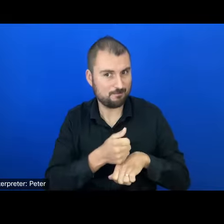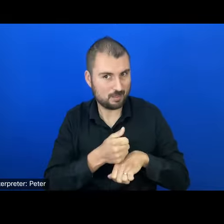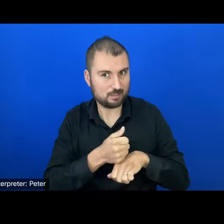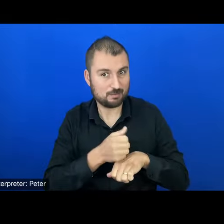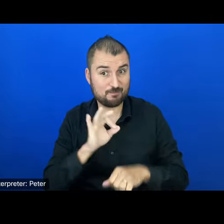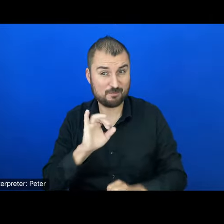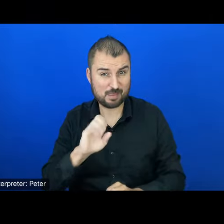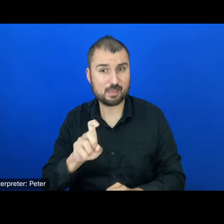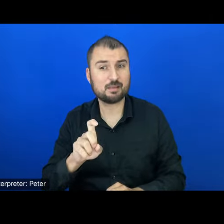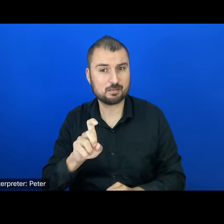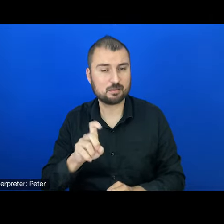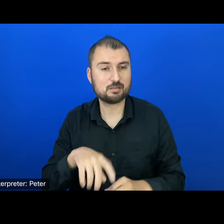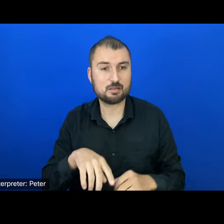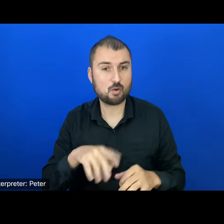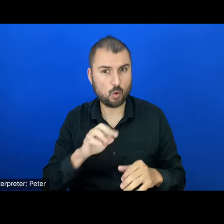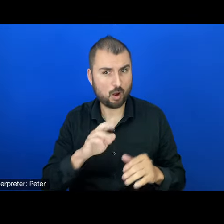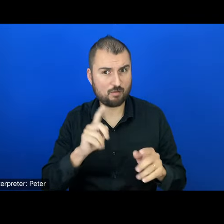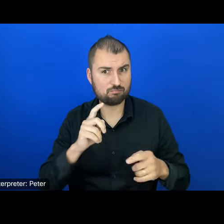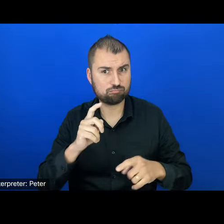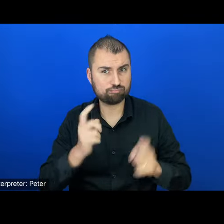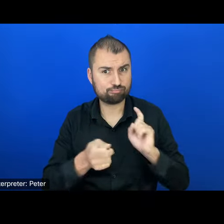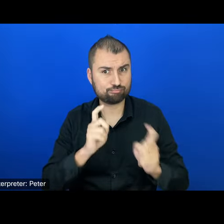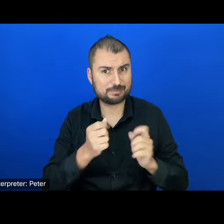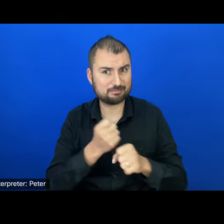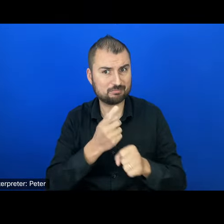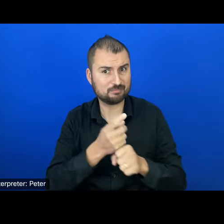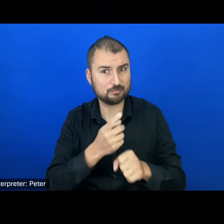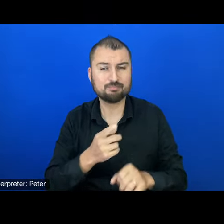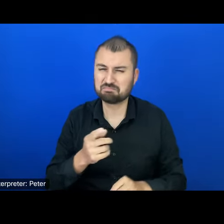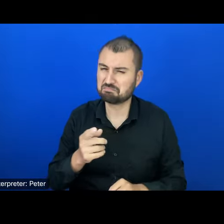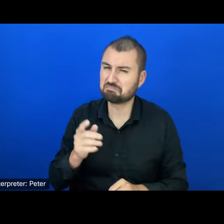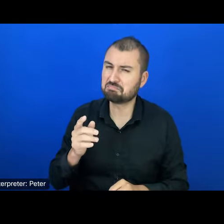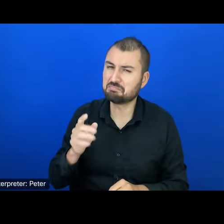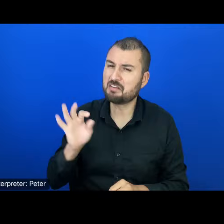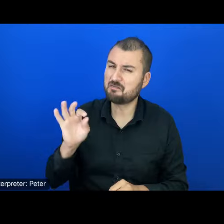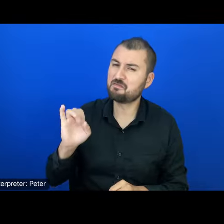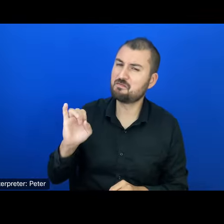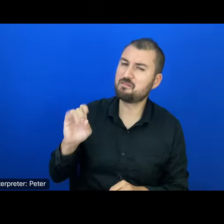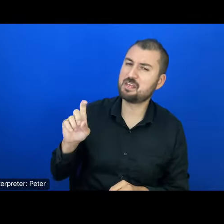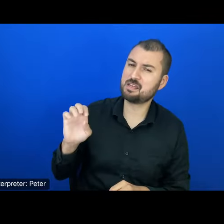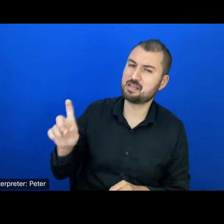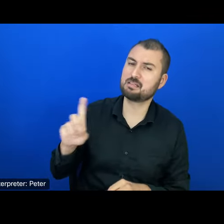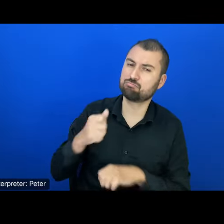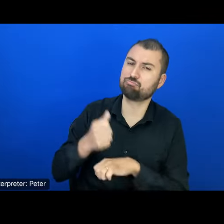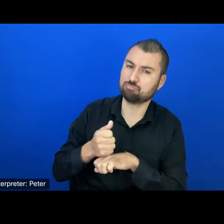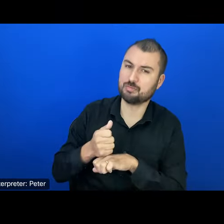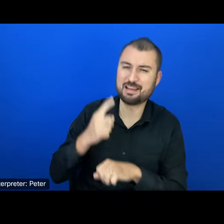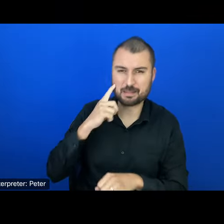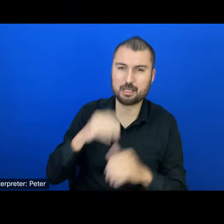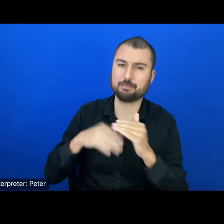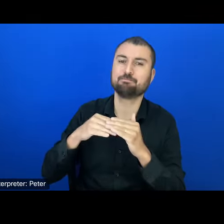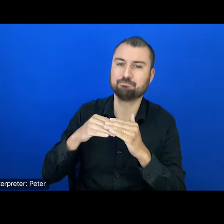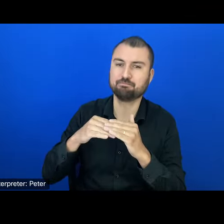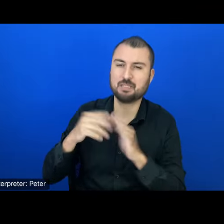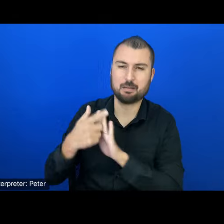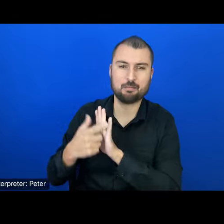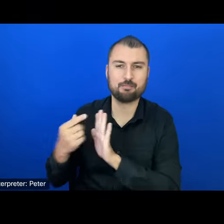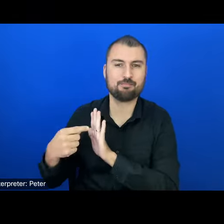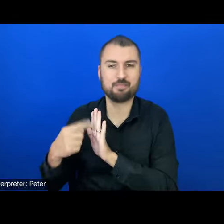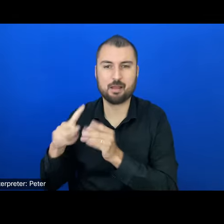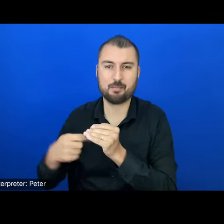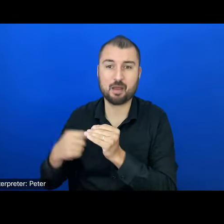this year and it varies each year? It works out to be a fixed amount. There's, I believe, a cap in statute on how much is transferred to the